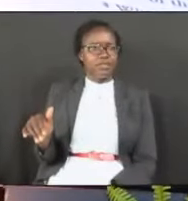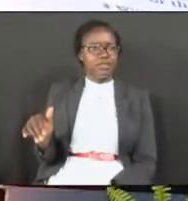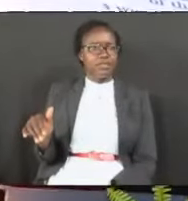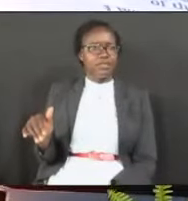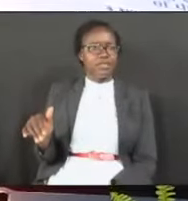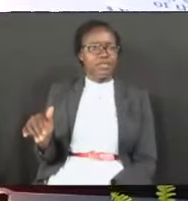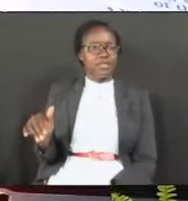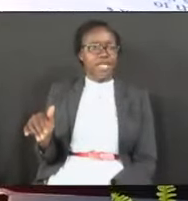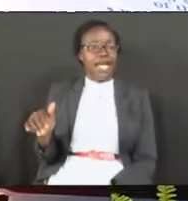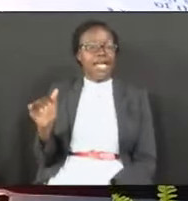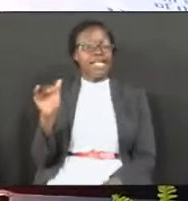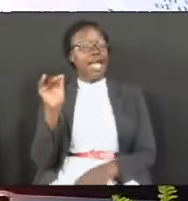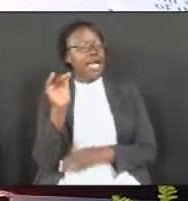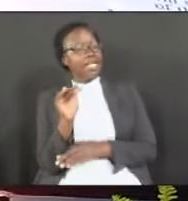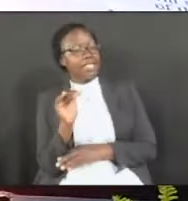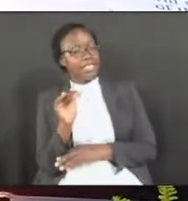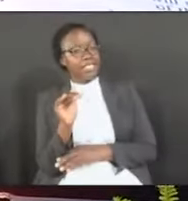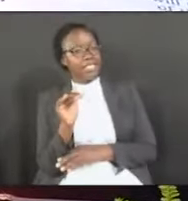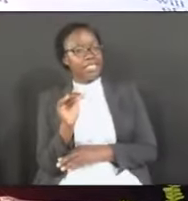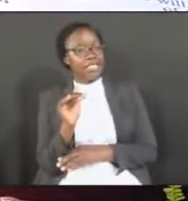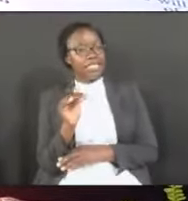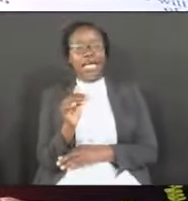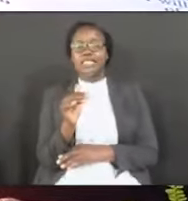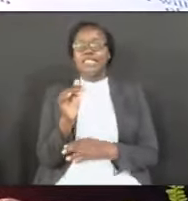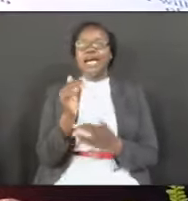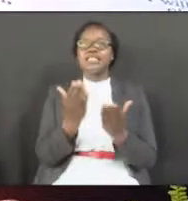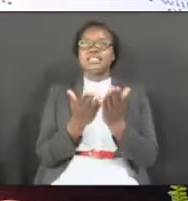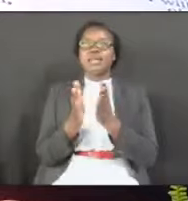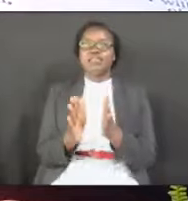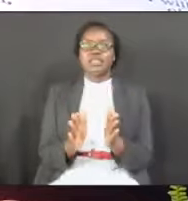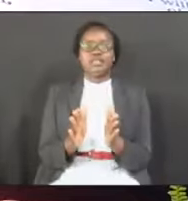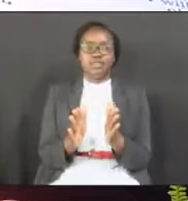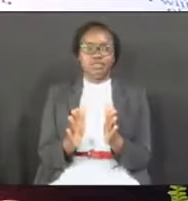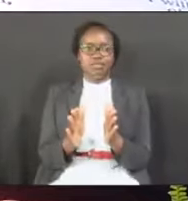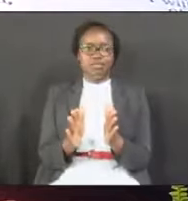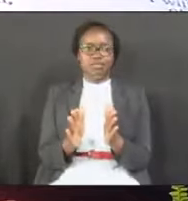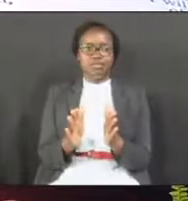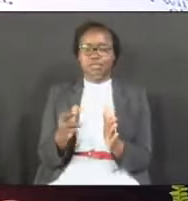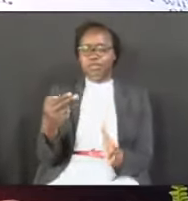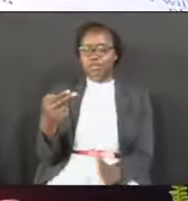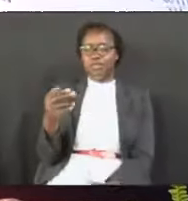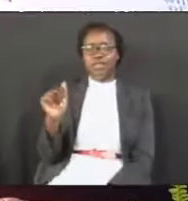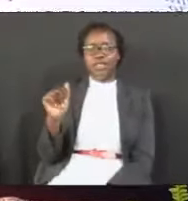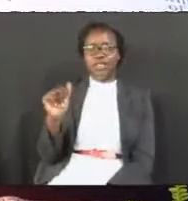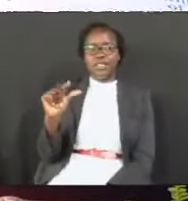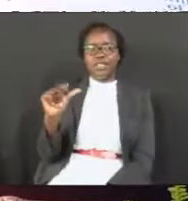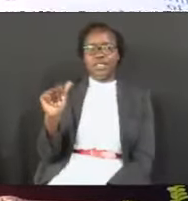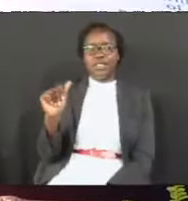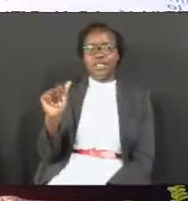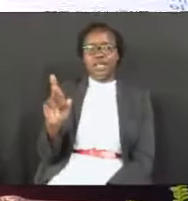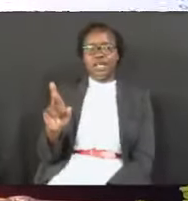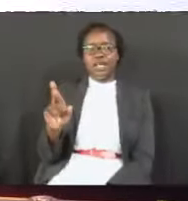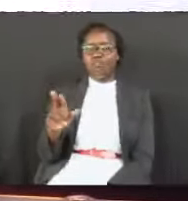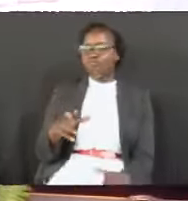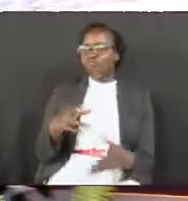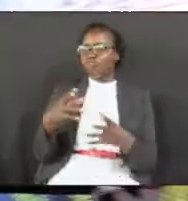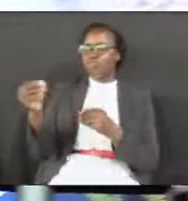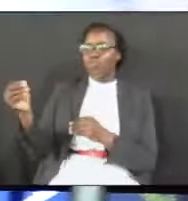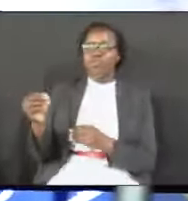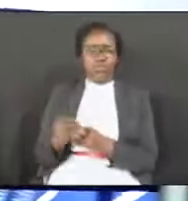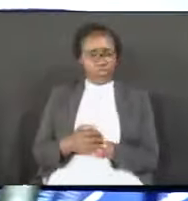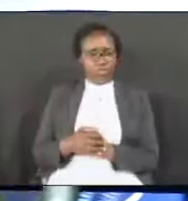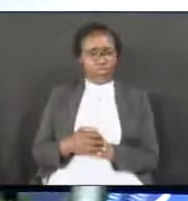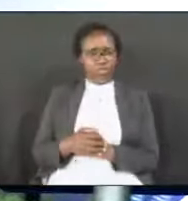And asked the bond servant to leave. What was Sarah's